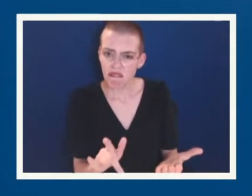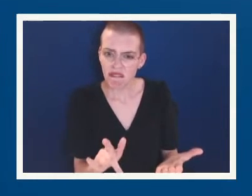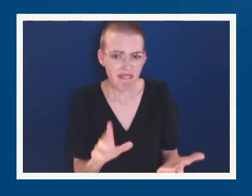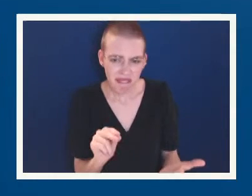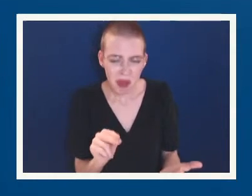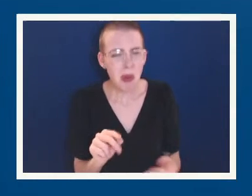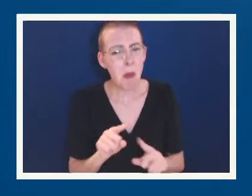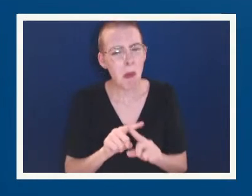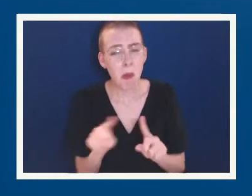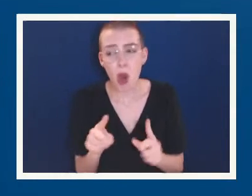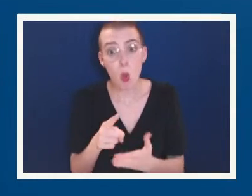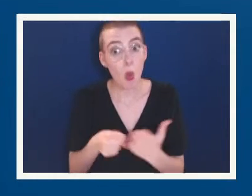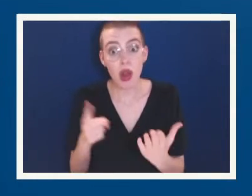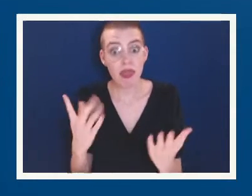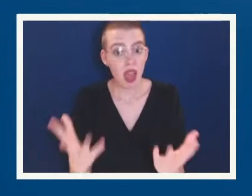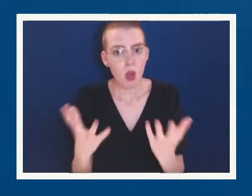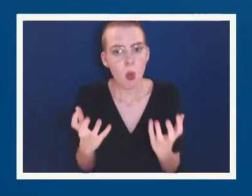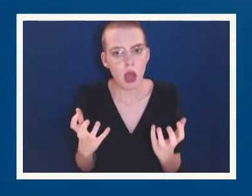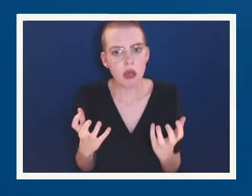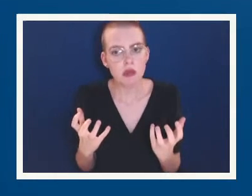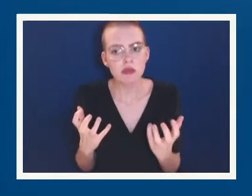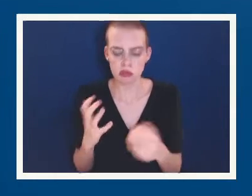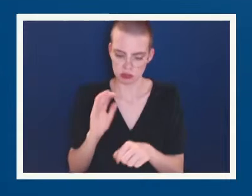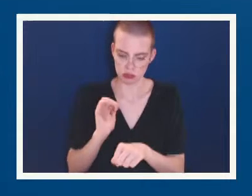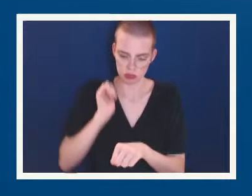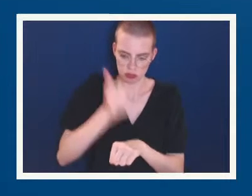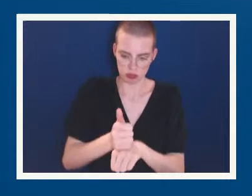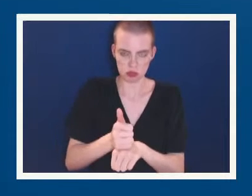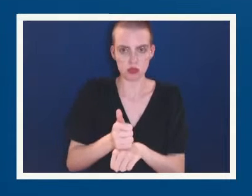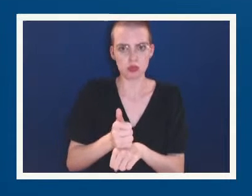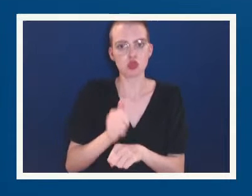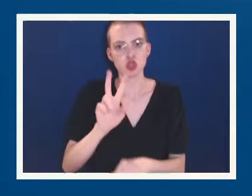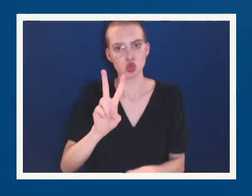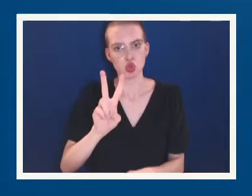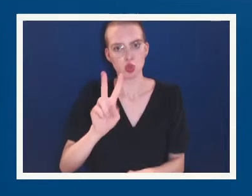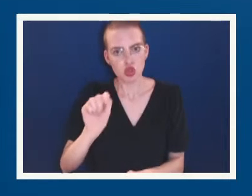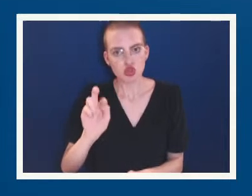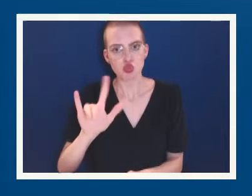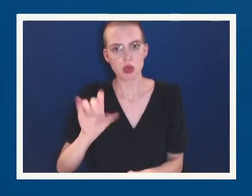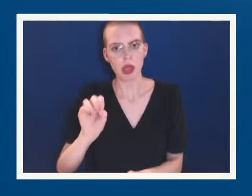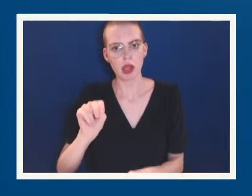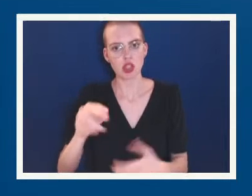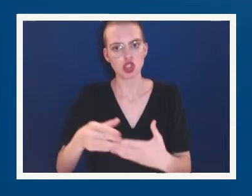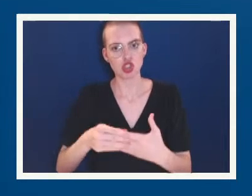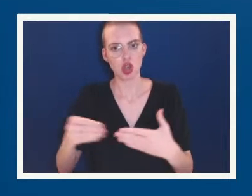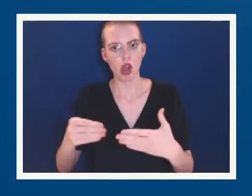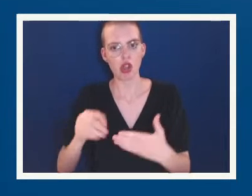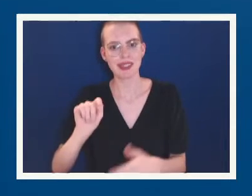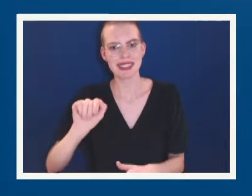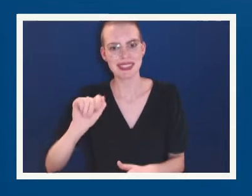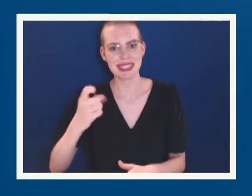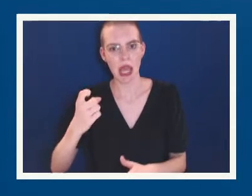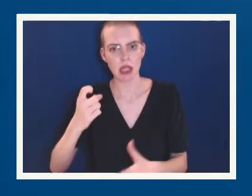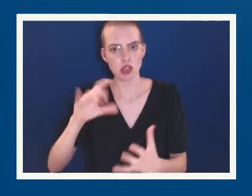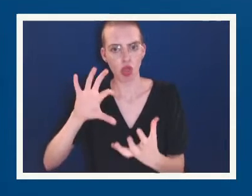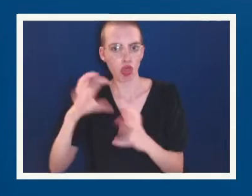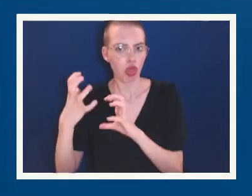$2 trillion tax cut that they passed when Trump was president.